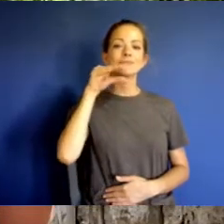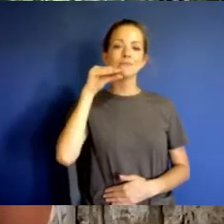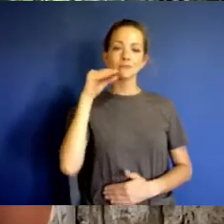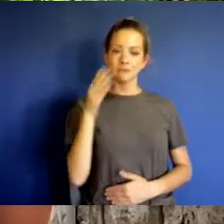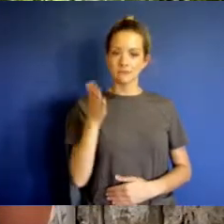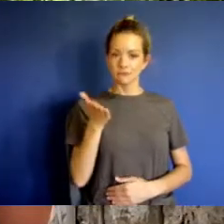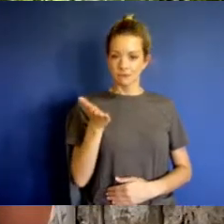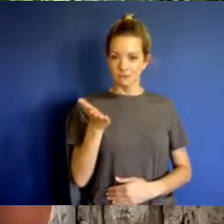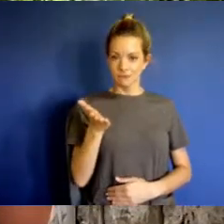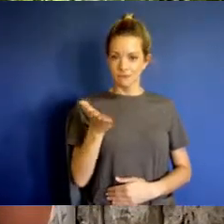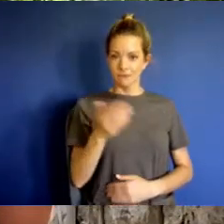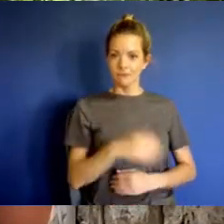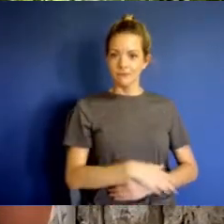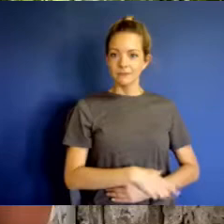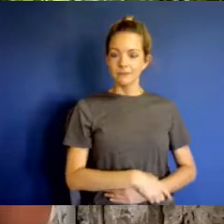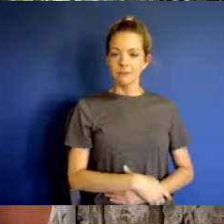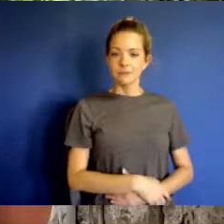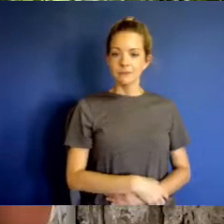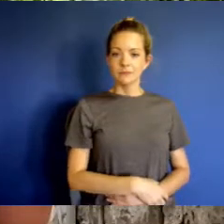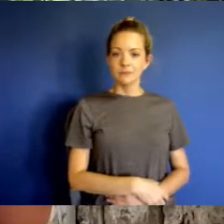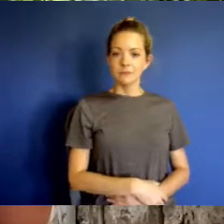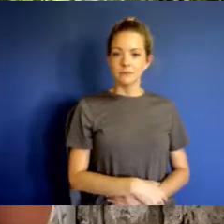So just go with your breath. Inhale.